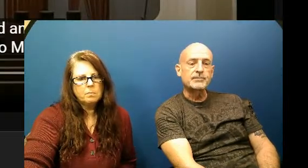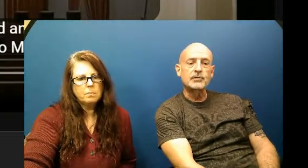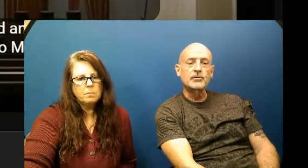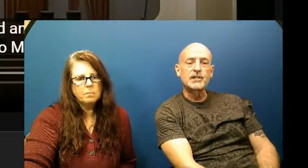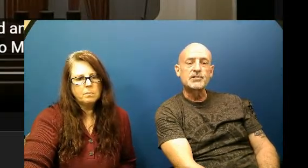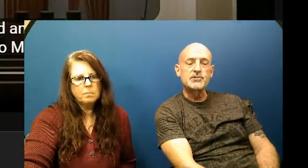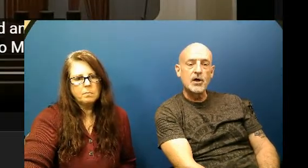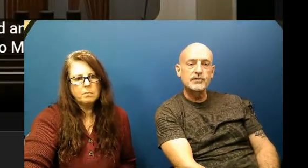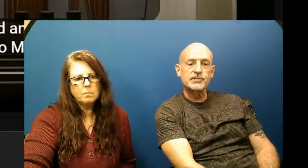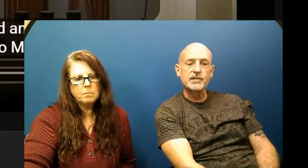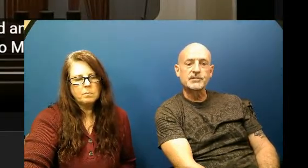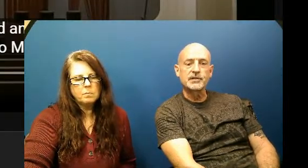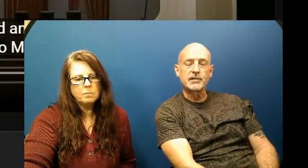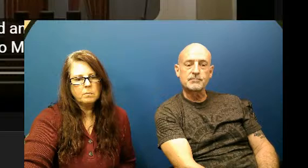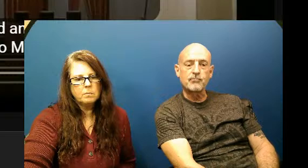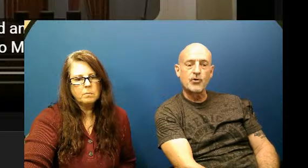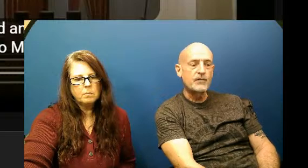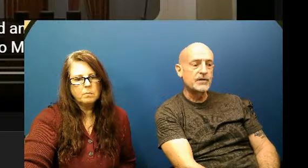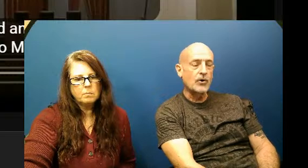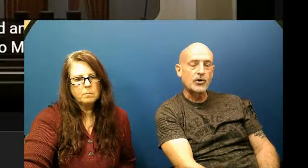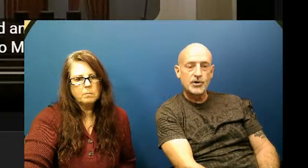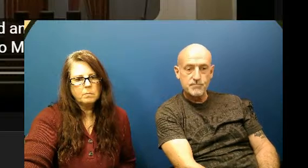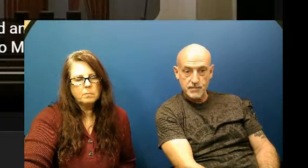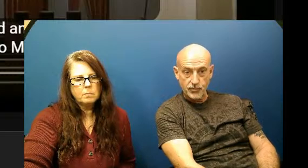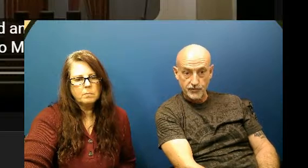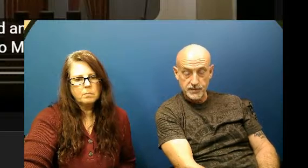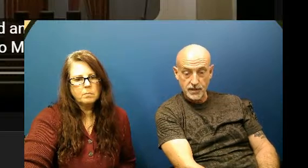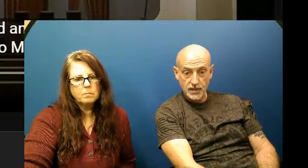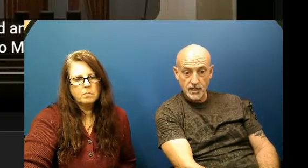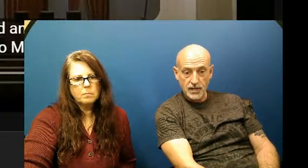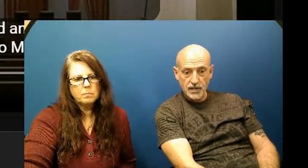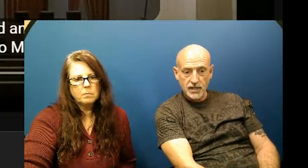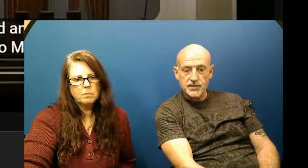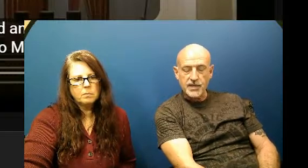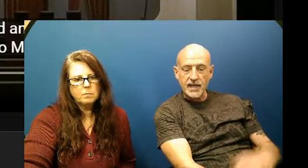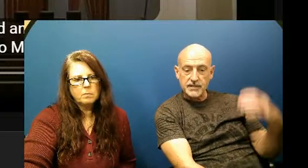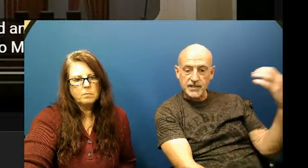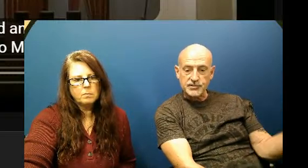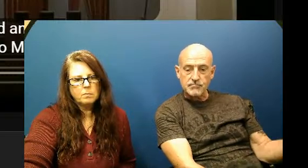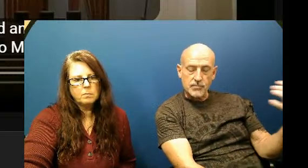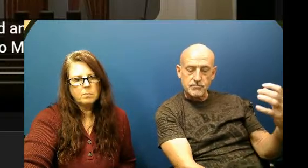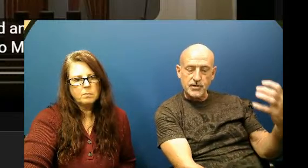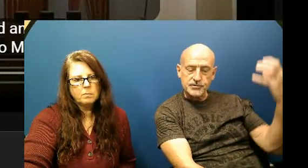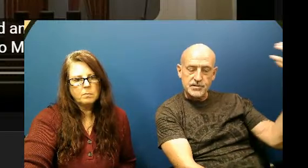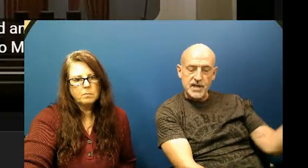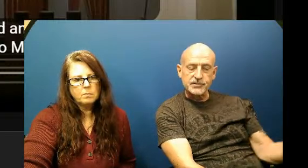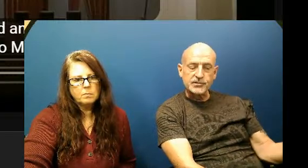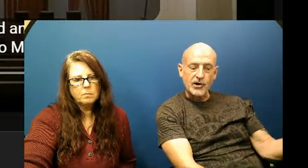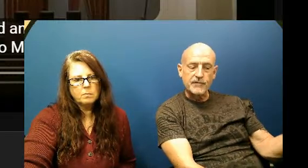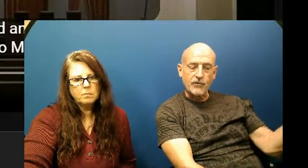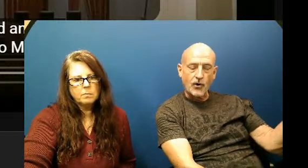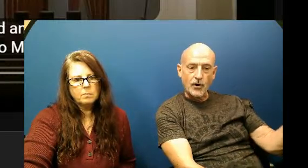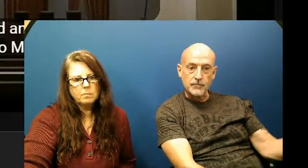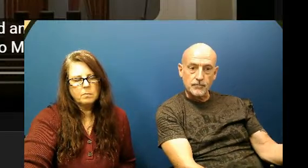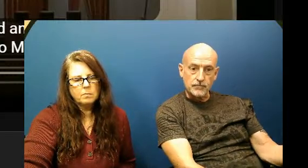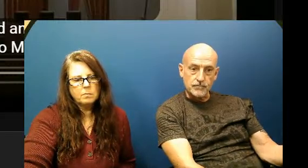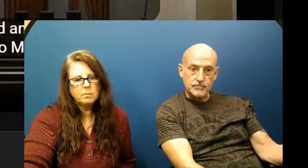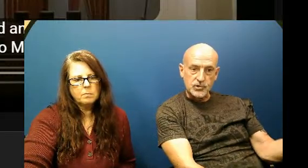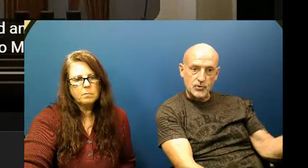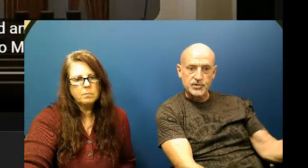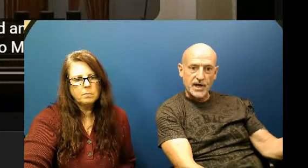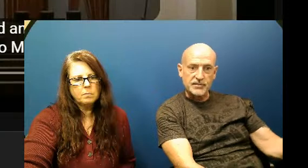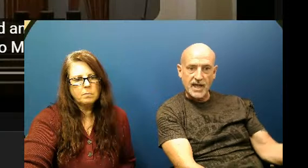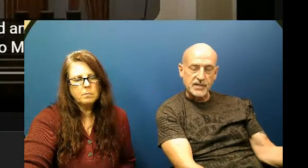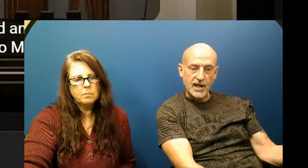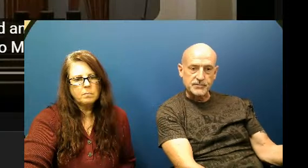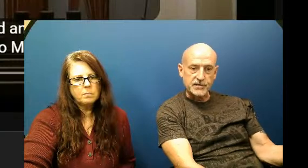there's absolutely no necessity that's proven or could be proven that that's necessary